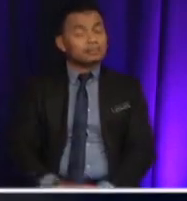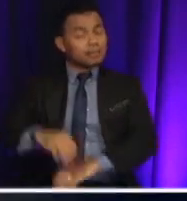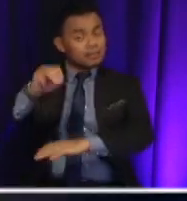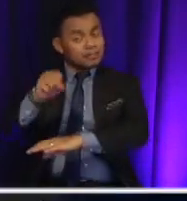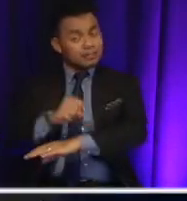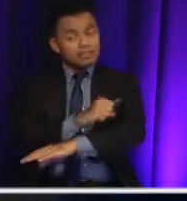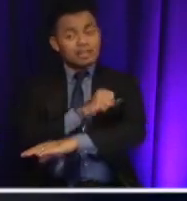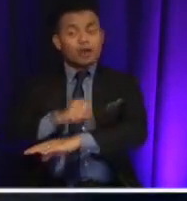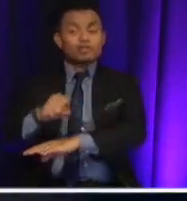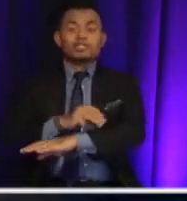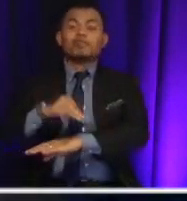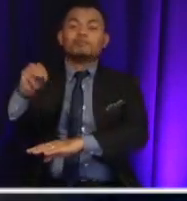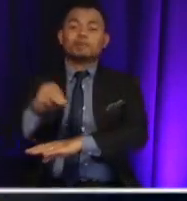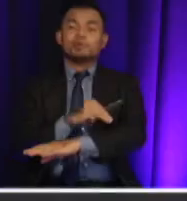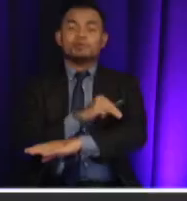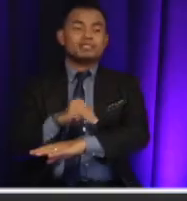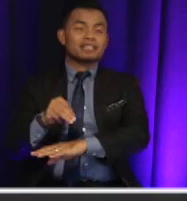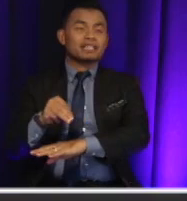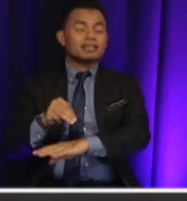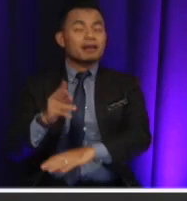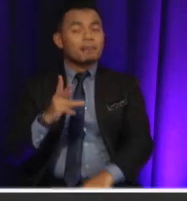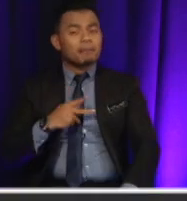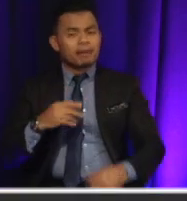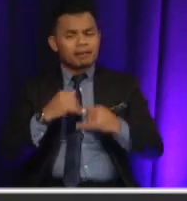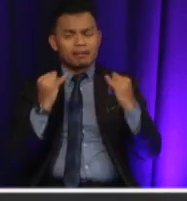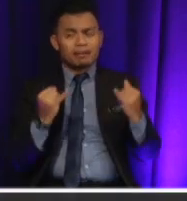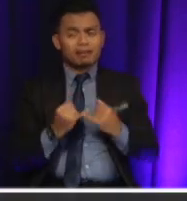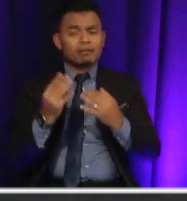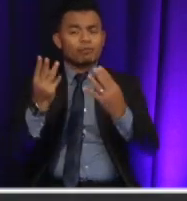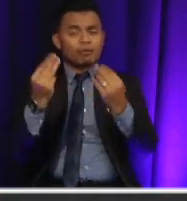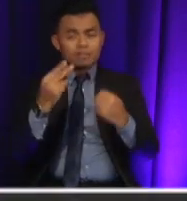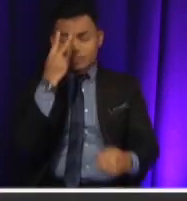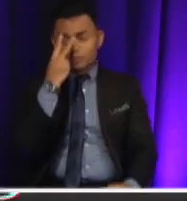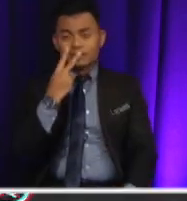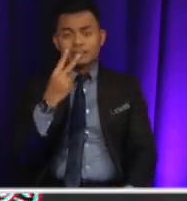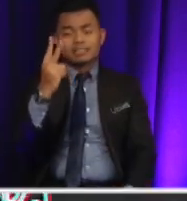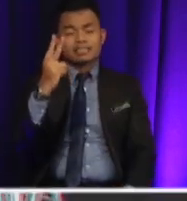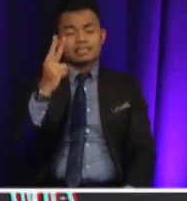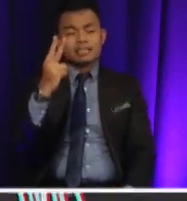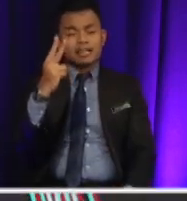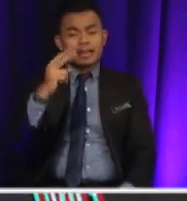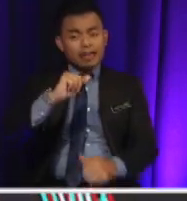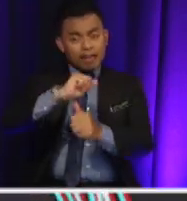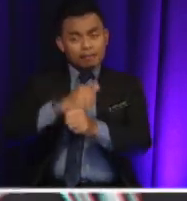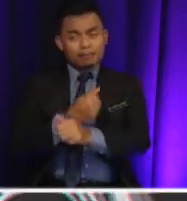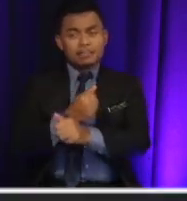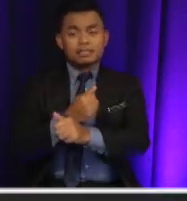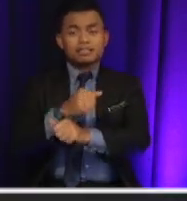of music. My heart wants to sing every song